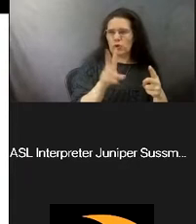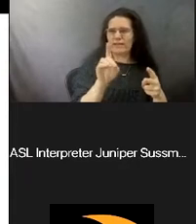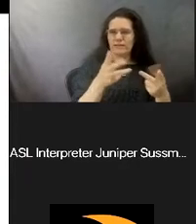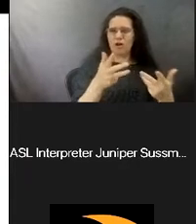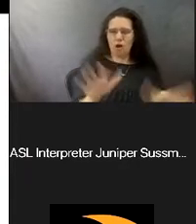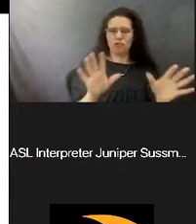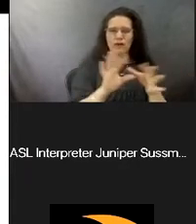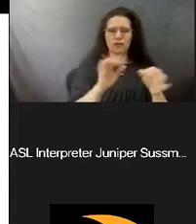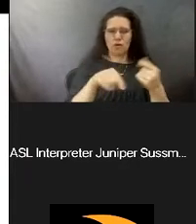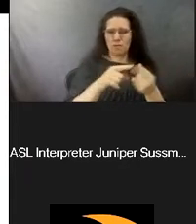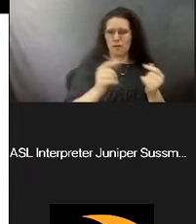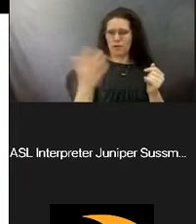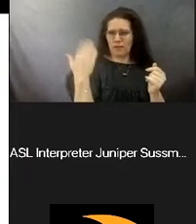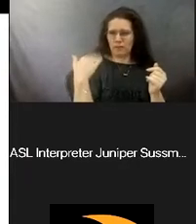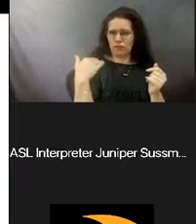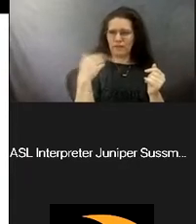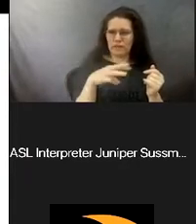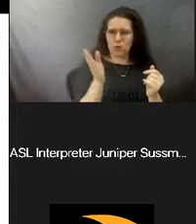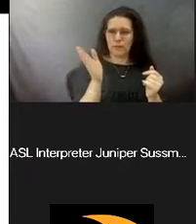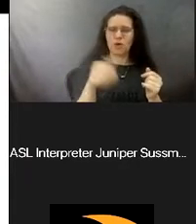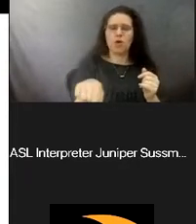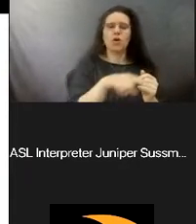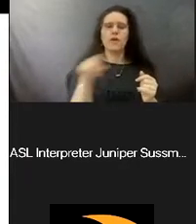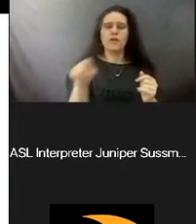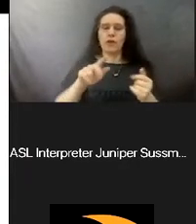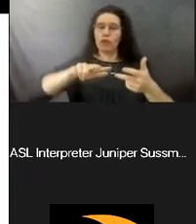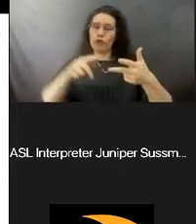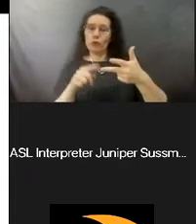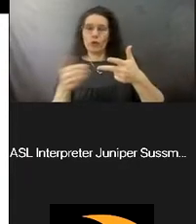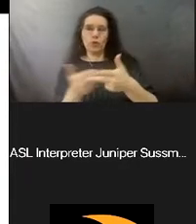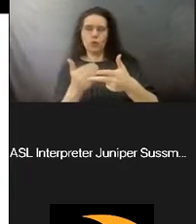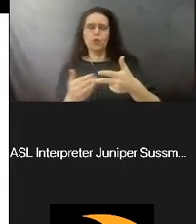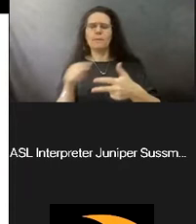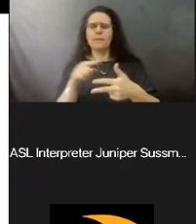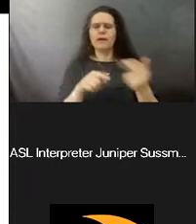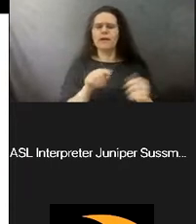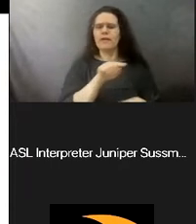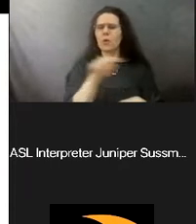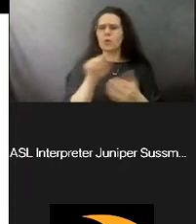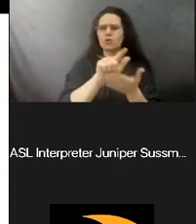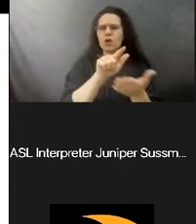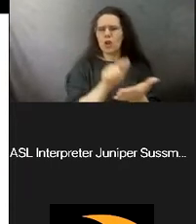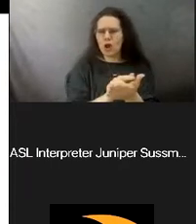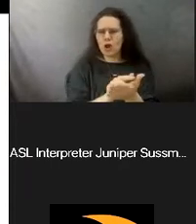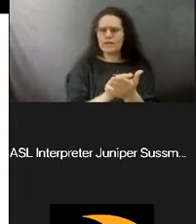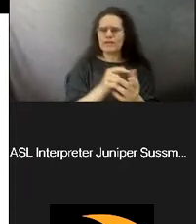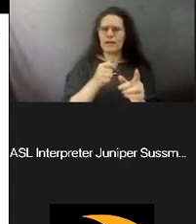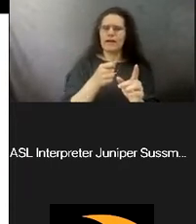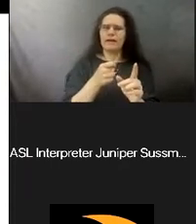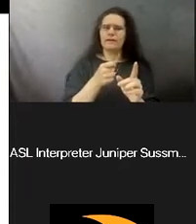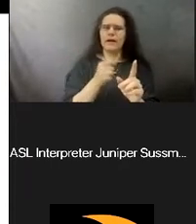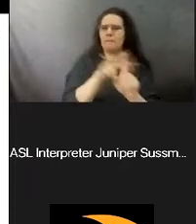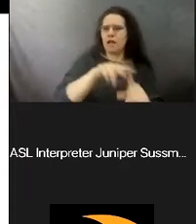webinar, if you joined us for that one, and a third one will be new to this arena, but how they apply will look a little different for this